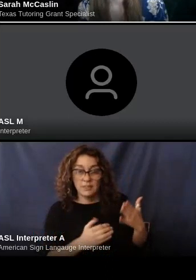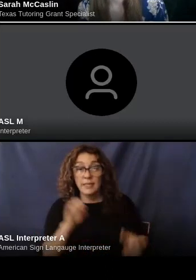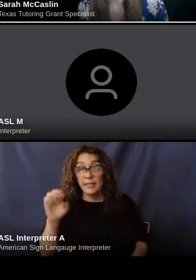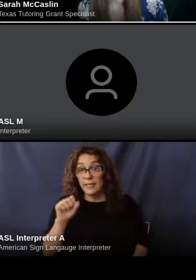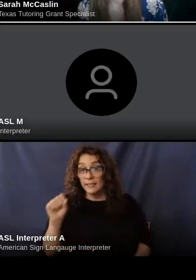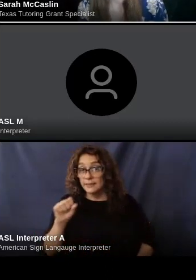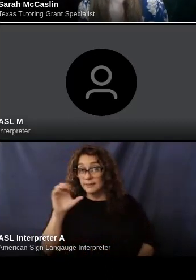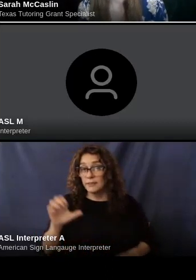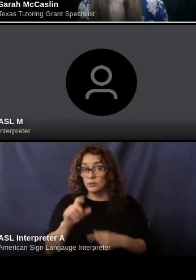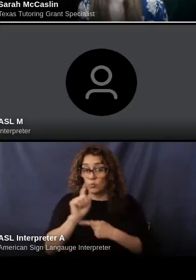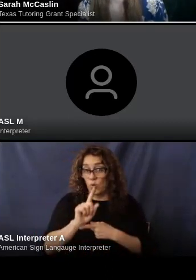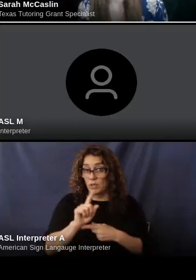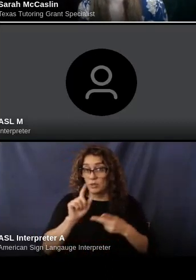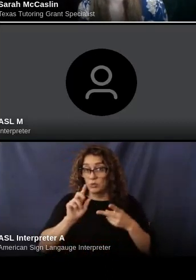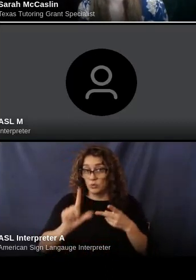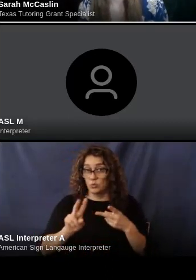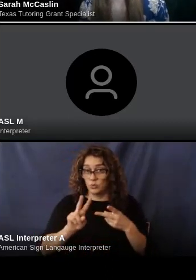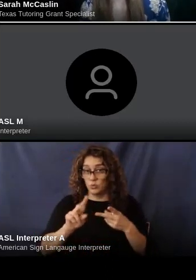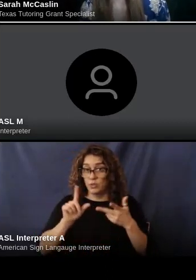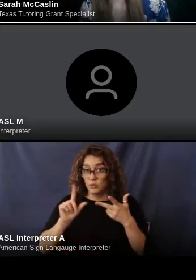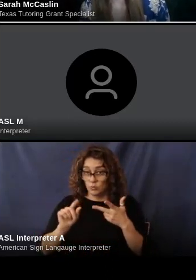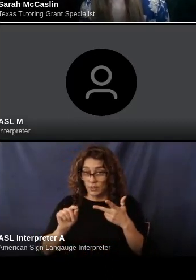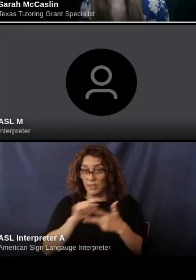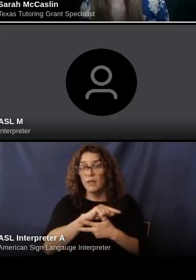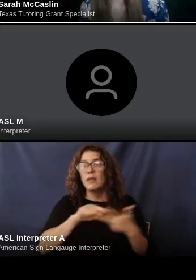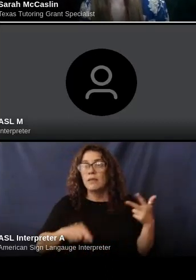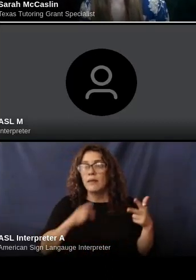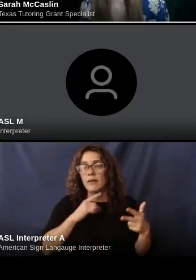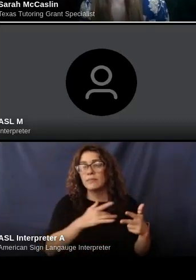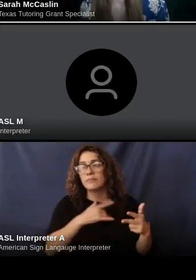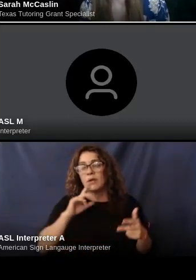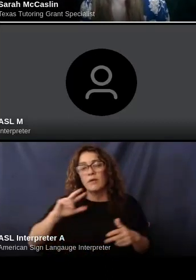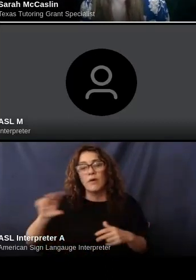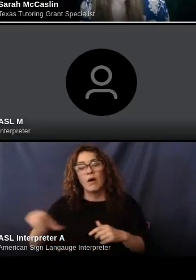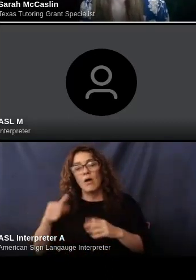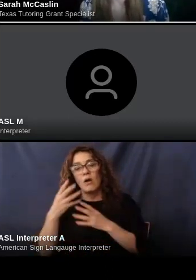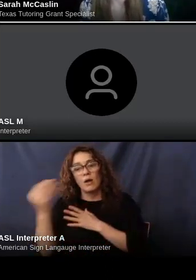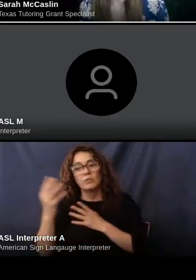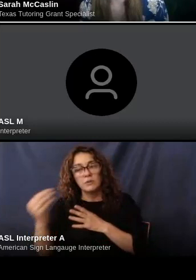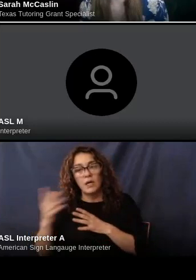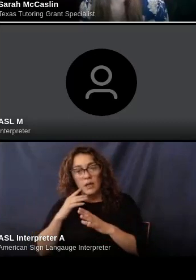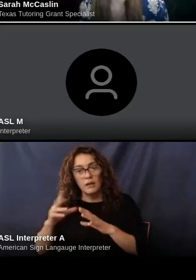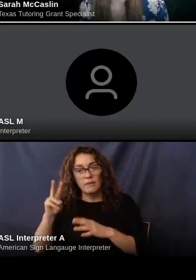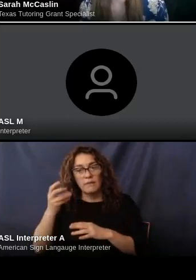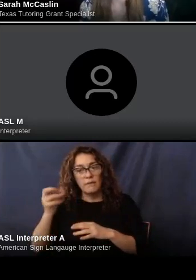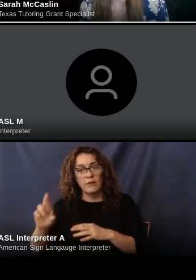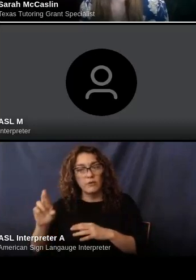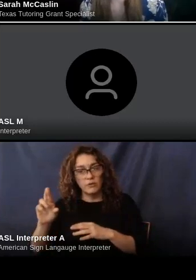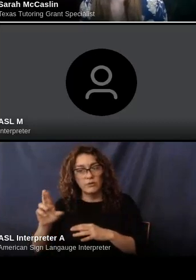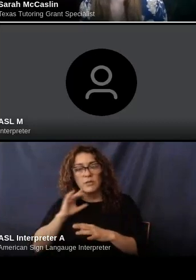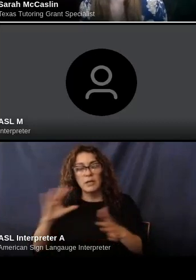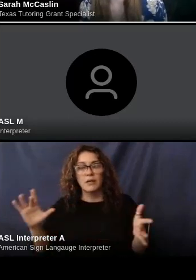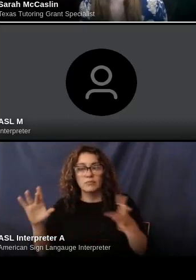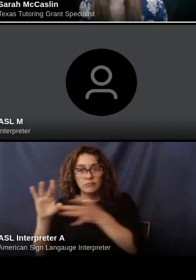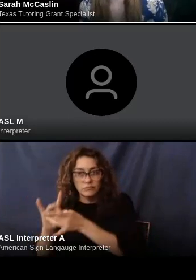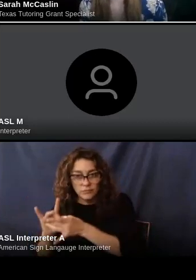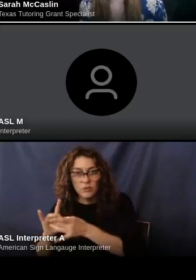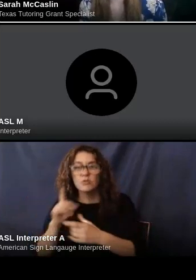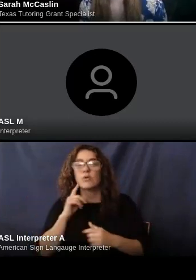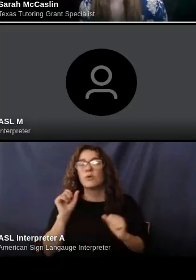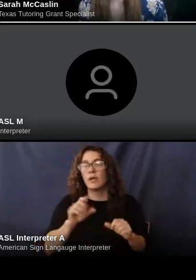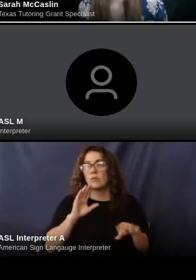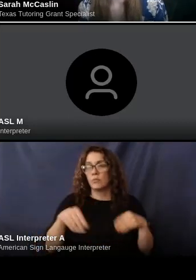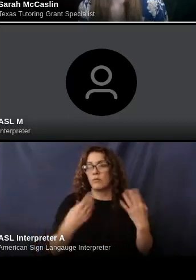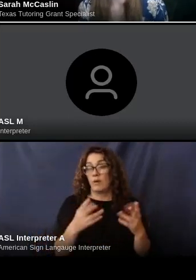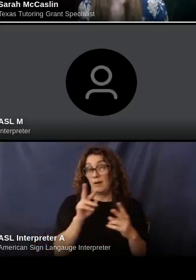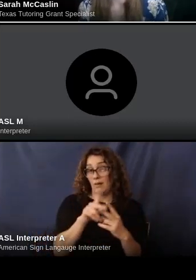staff tutors or have been partnering with third-party staffing vendors to provide you guys with the staffing resources, be it face-to-face or